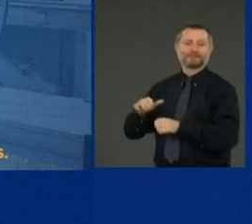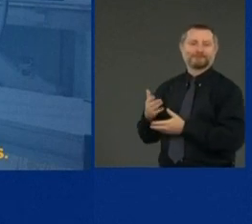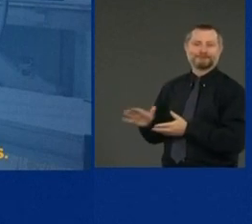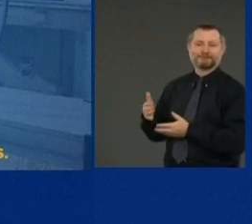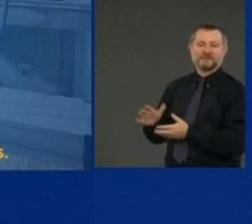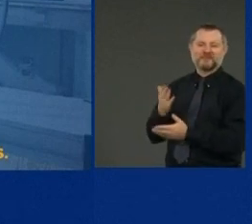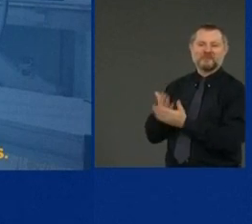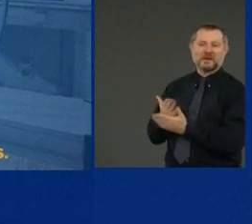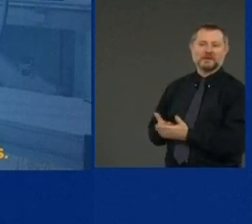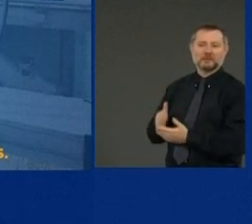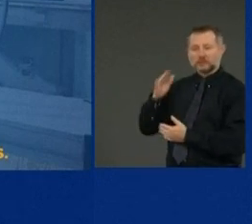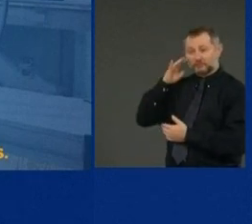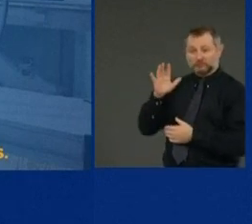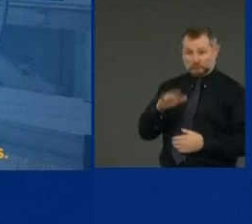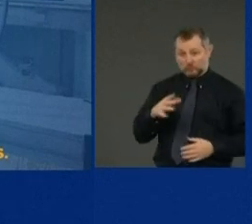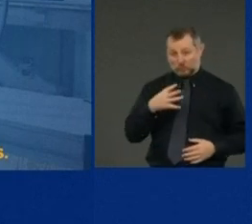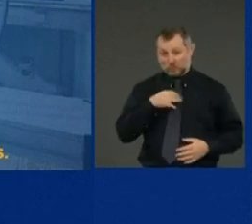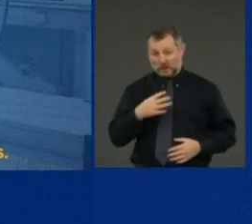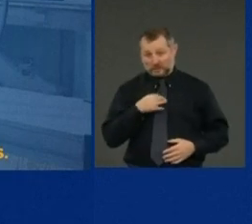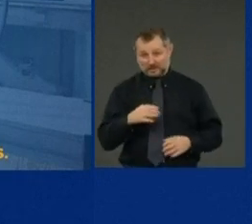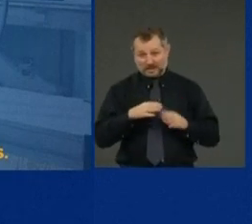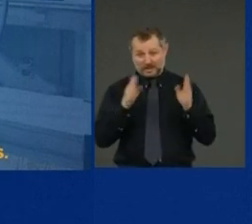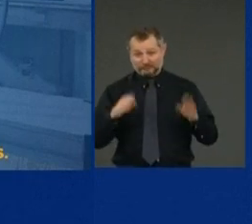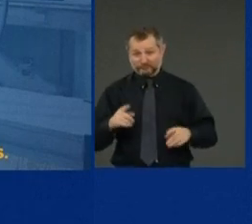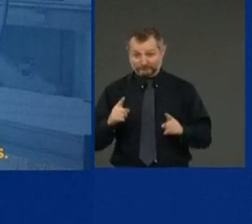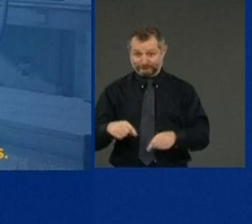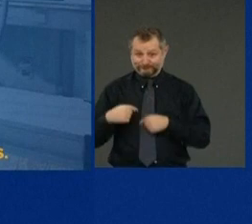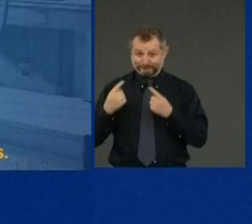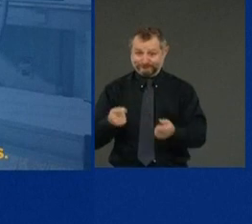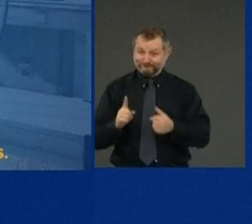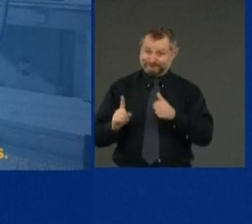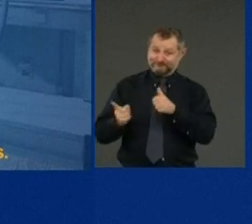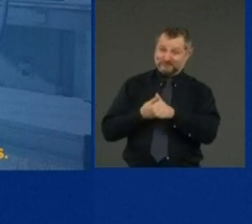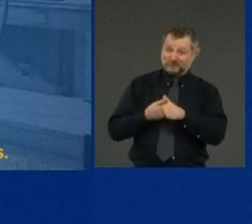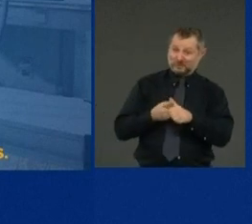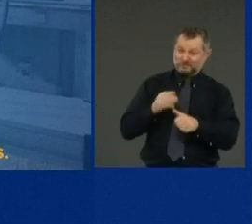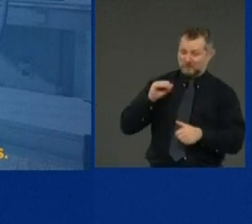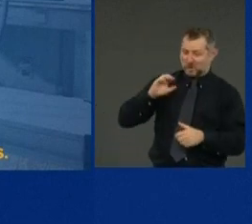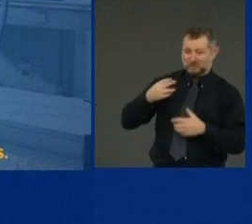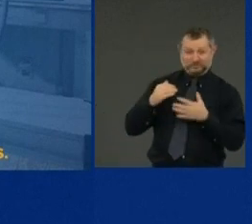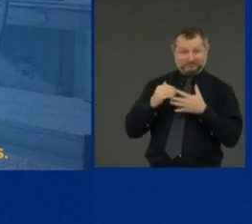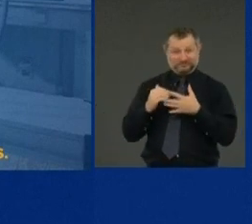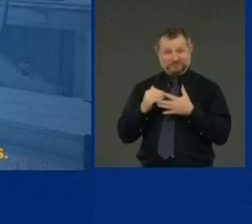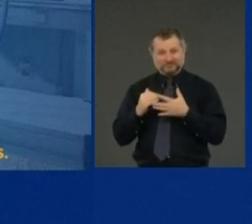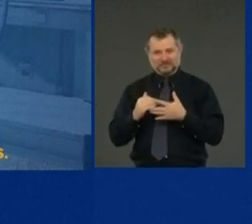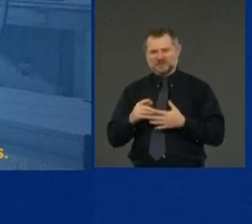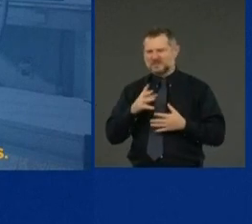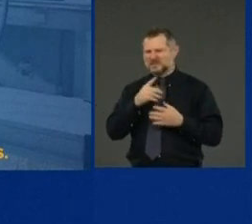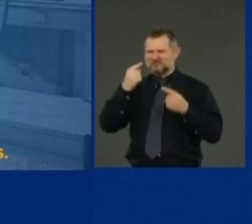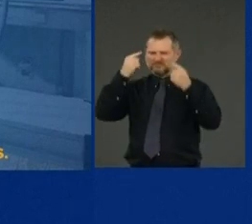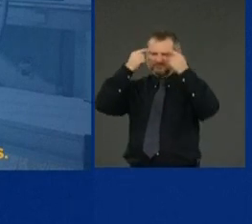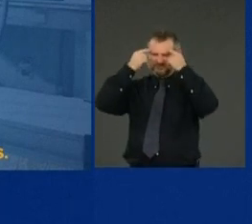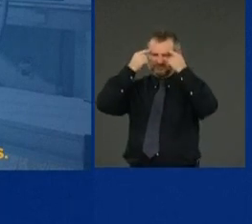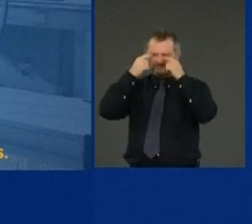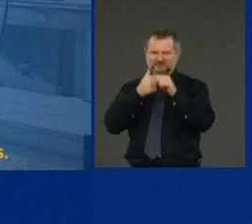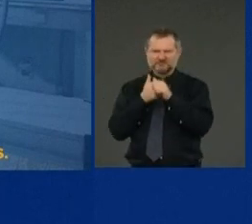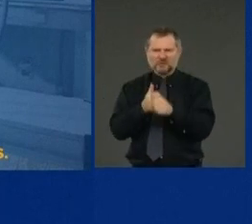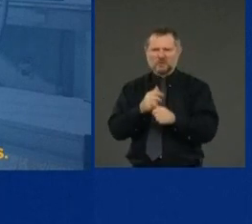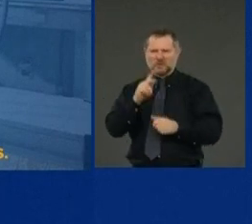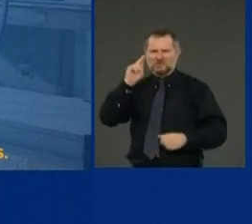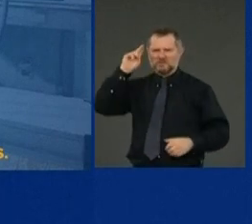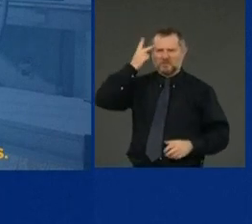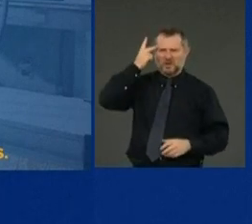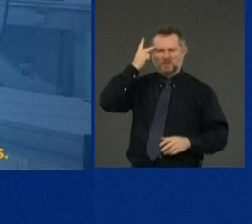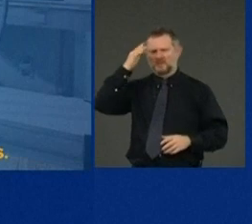White House, from the day one, has been operating on a pure political ideology. We